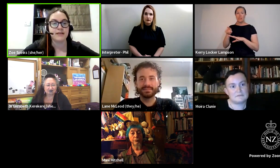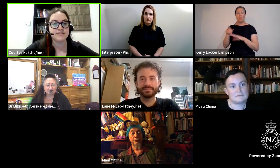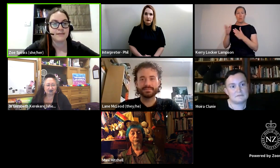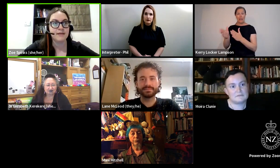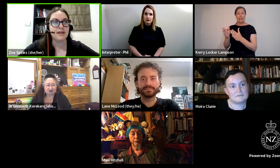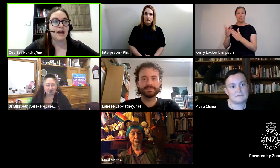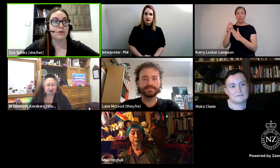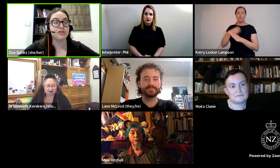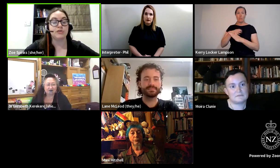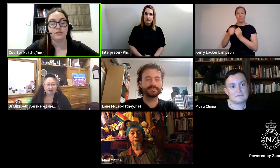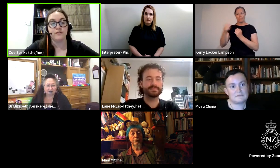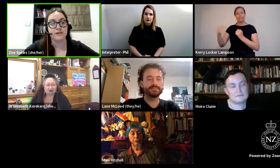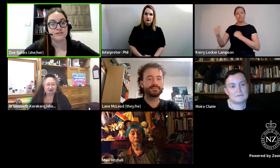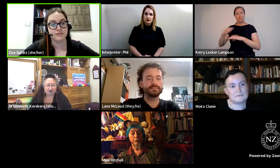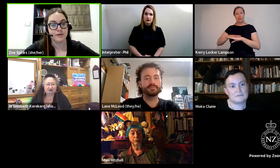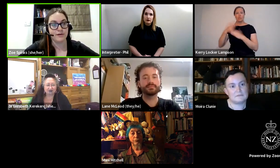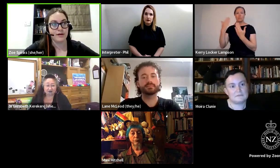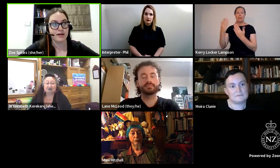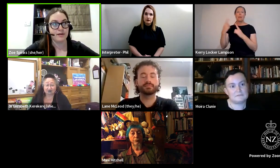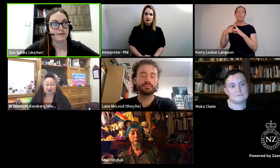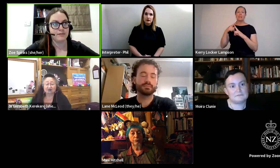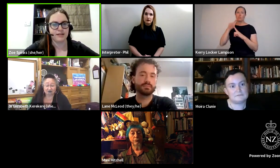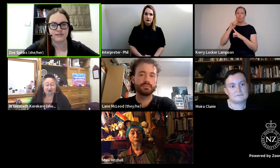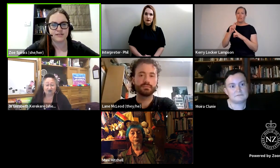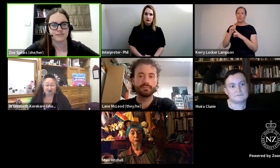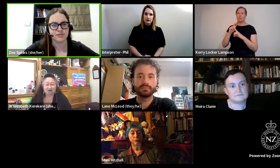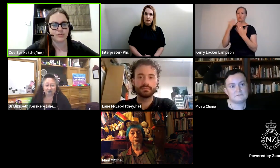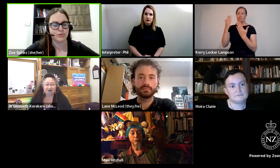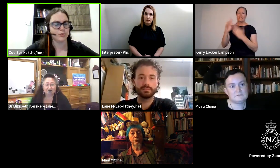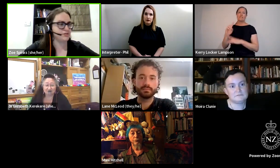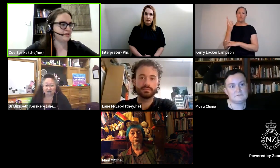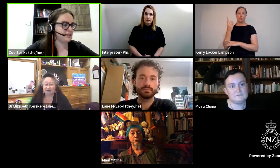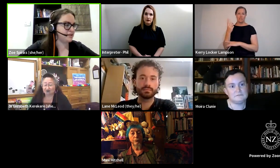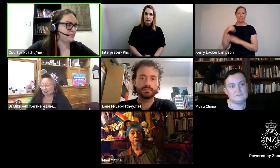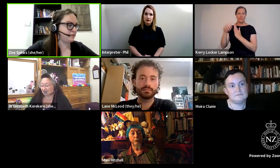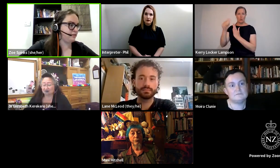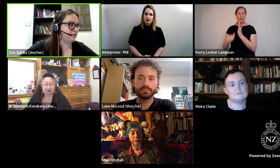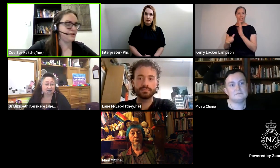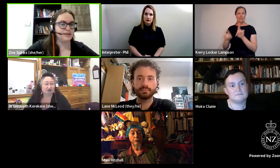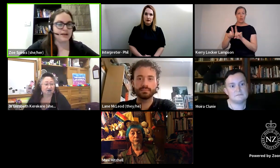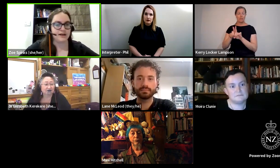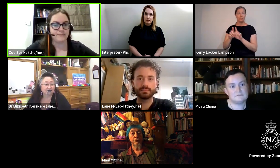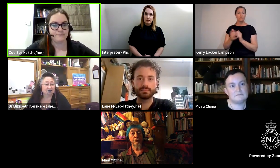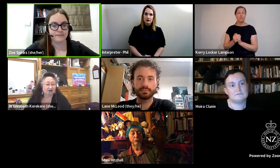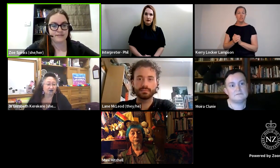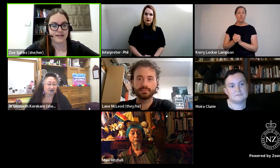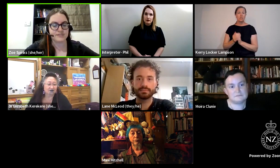some more speaking time. And also you go first as well, I believe, in the submission order. So that can actually be really,